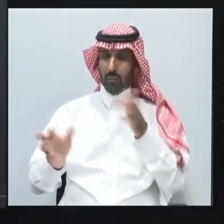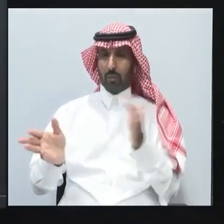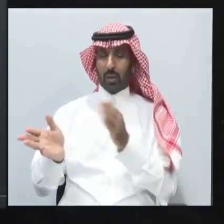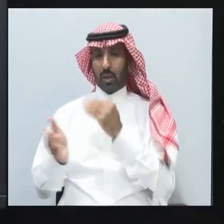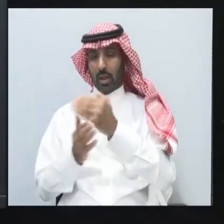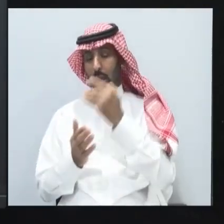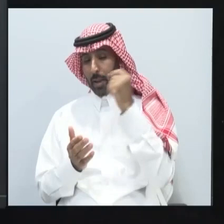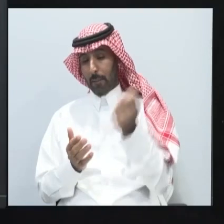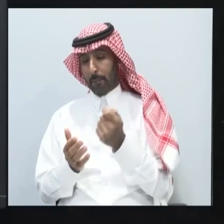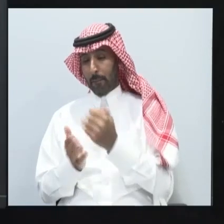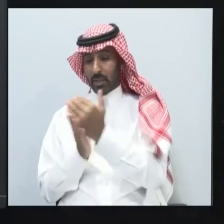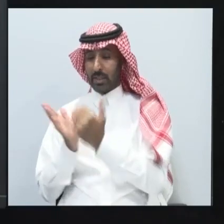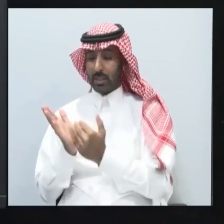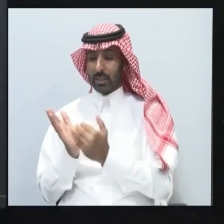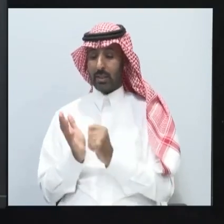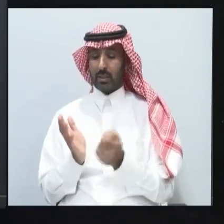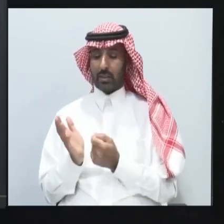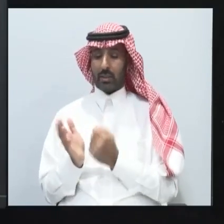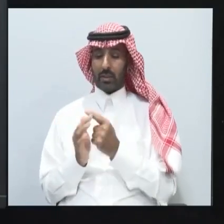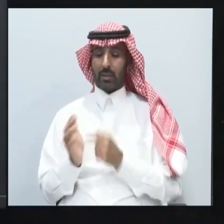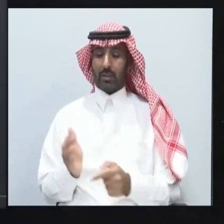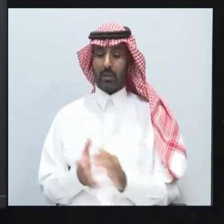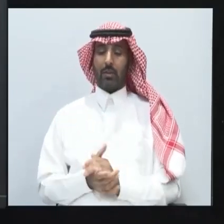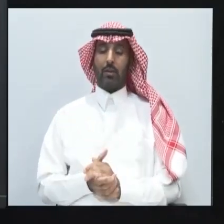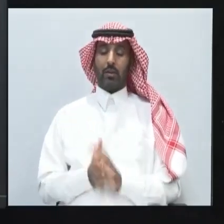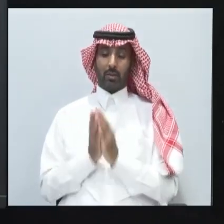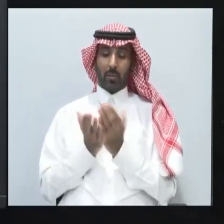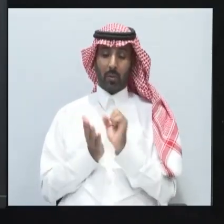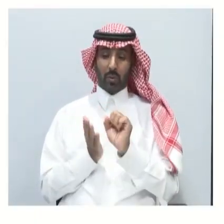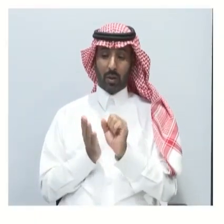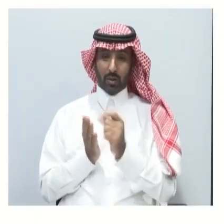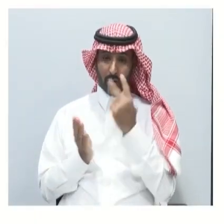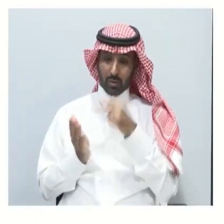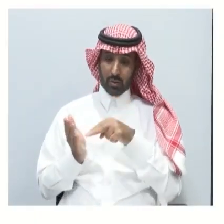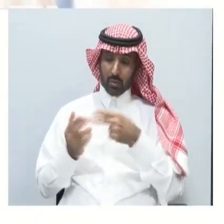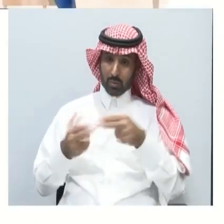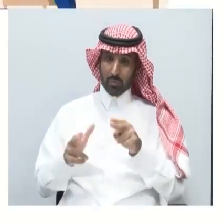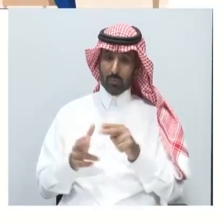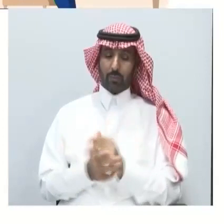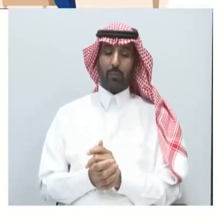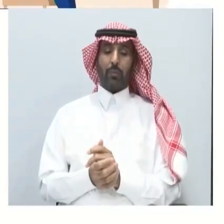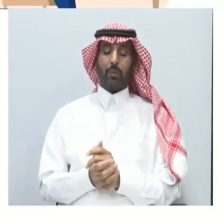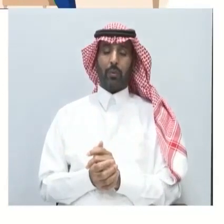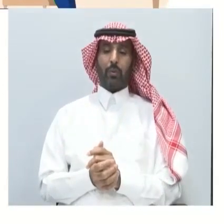we're going to apply it within the writing corner that we have in the book. So we are going to start.